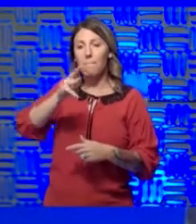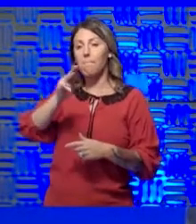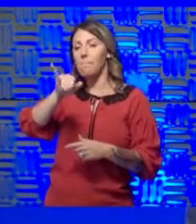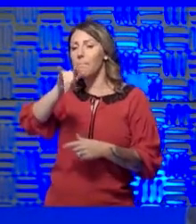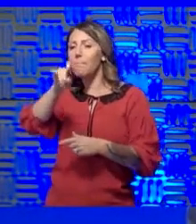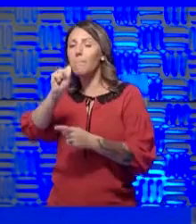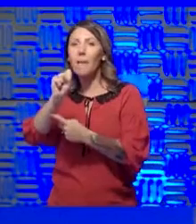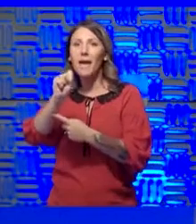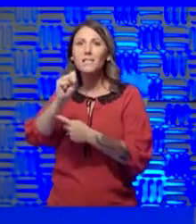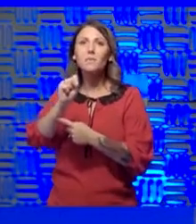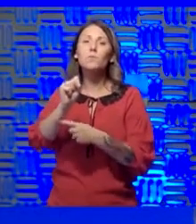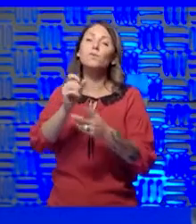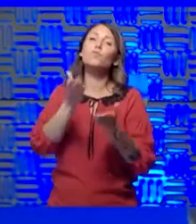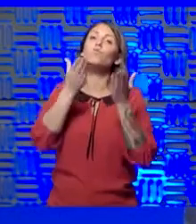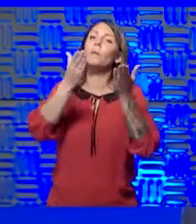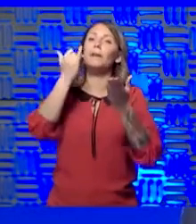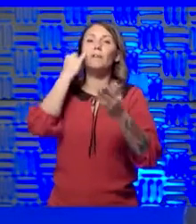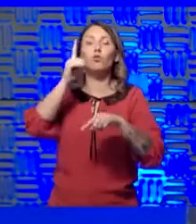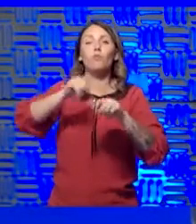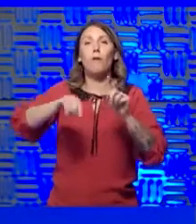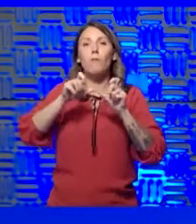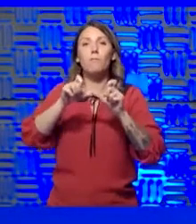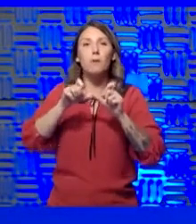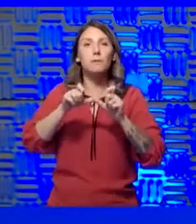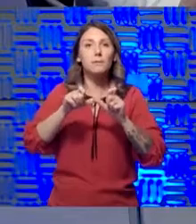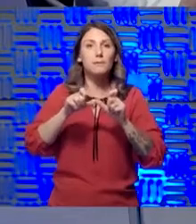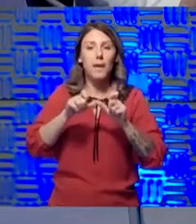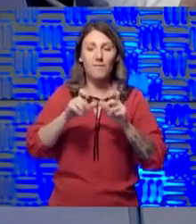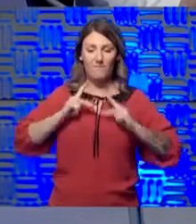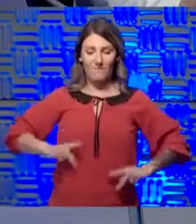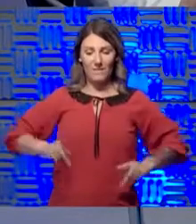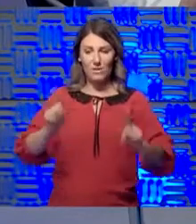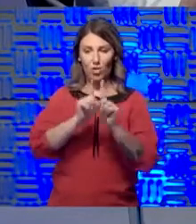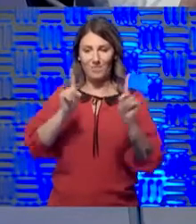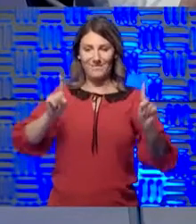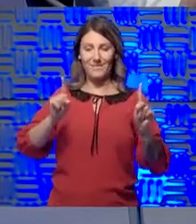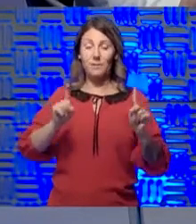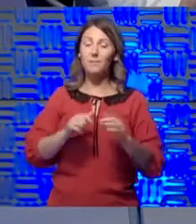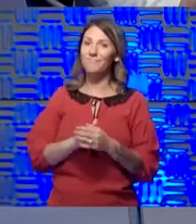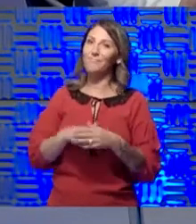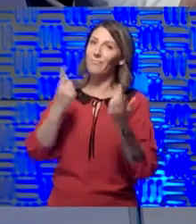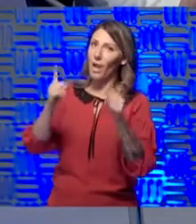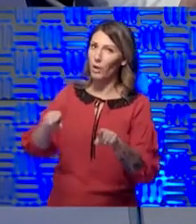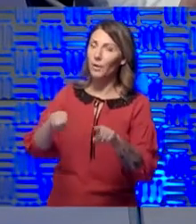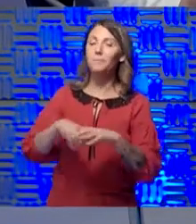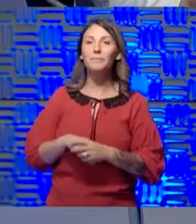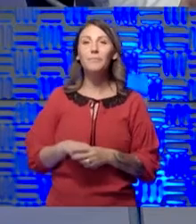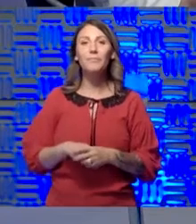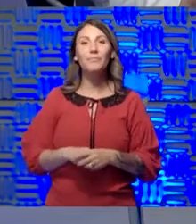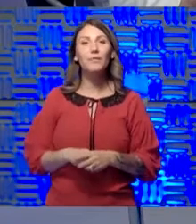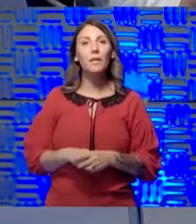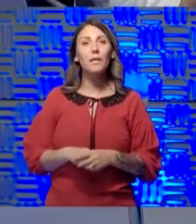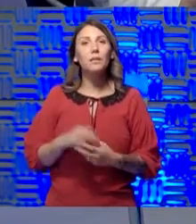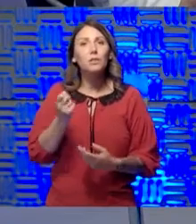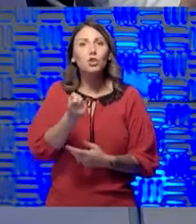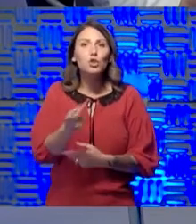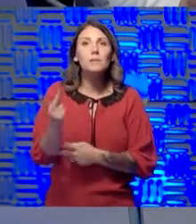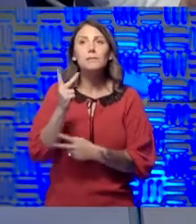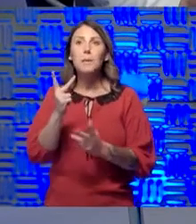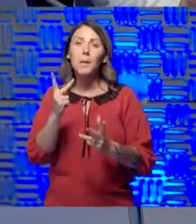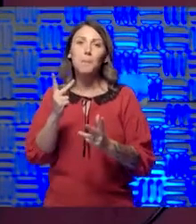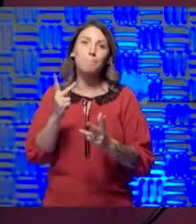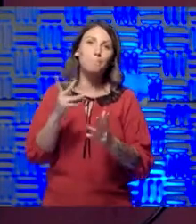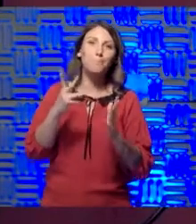can't maintain your physical distance or if you're in an enclosed space. I agree. There are some simulations that you've